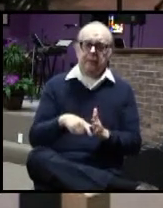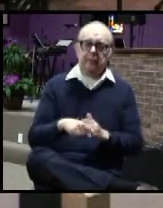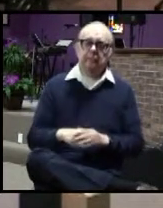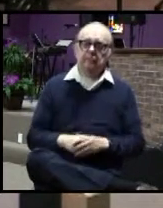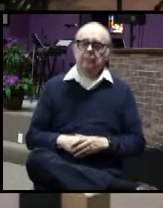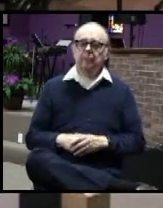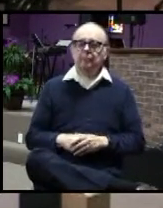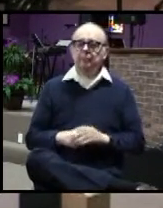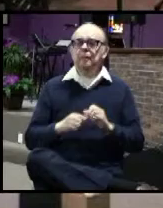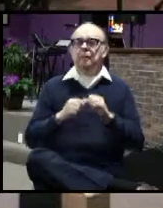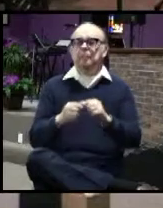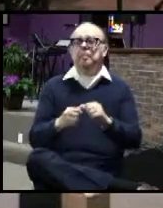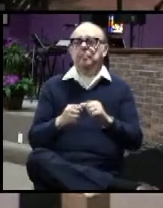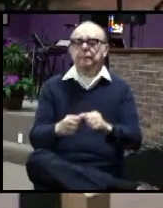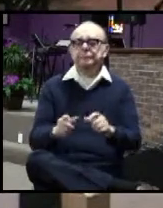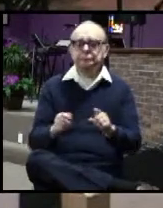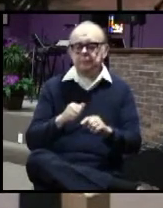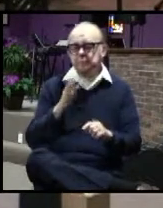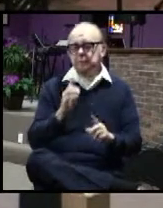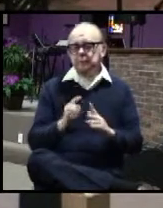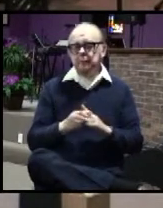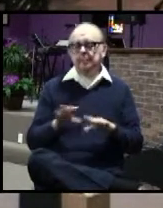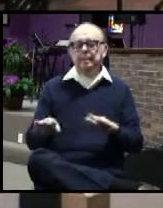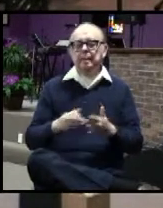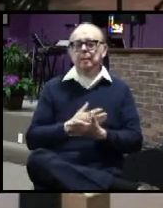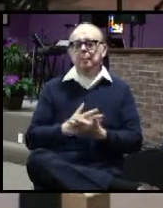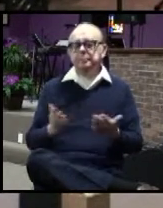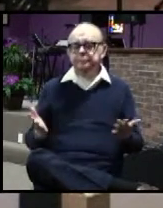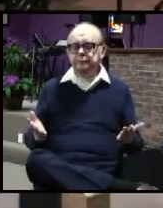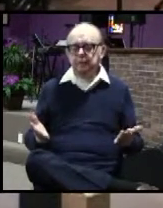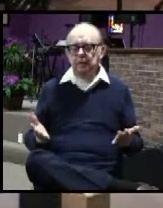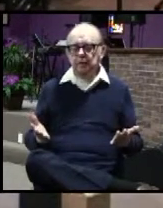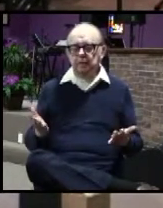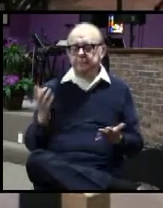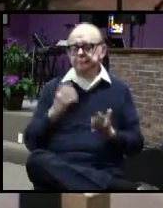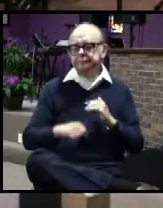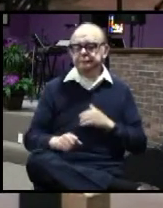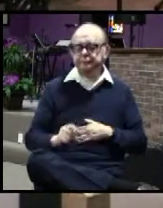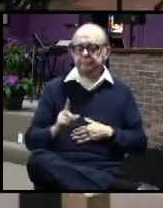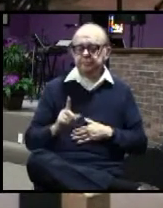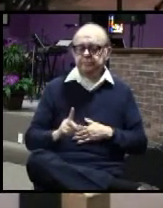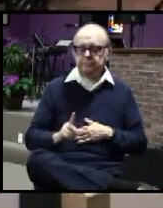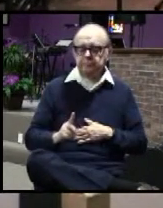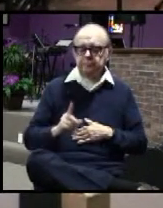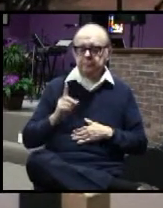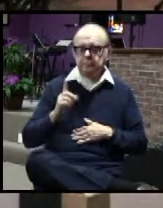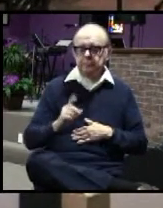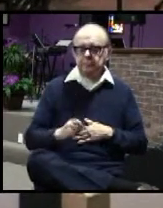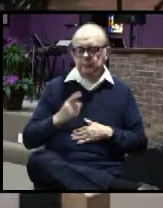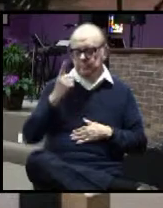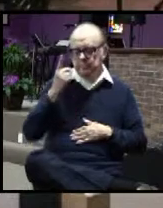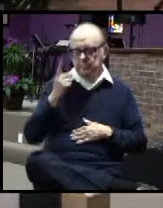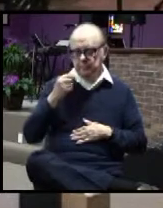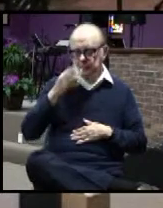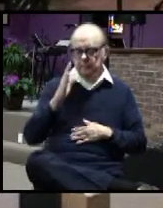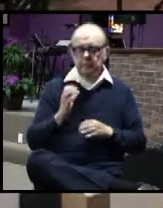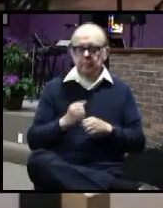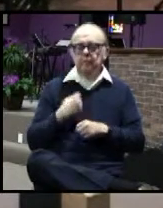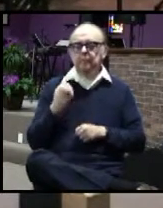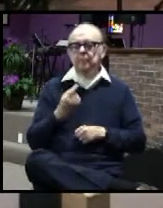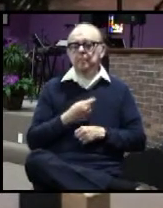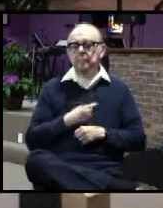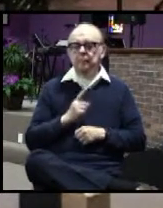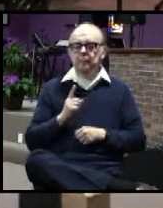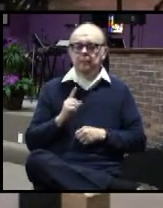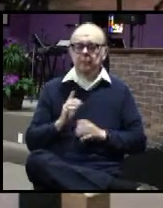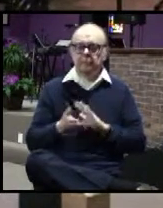And continuing as God begins to do these things. And what we need to understand is that God created us to